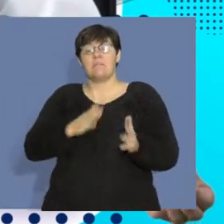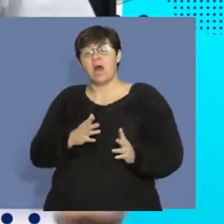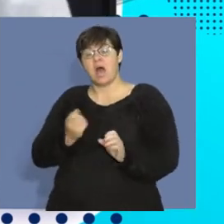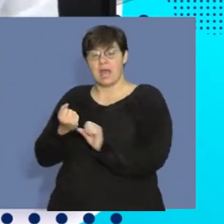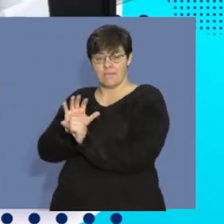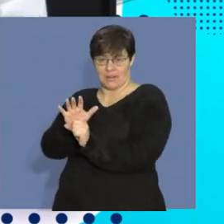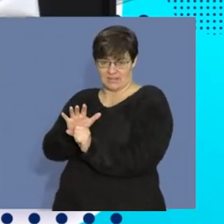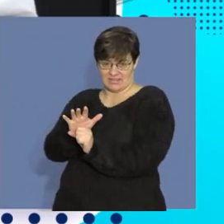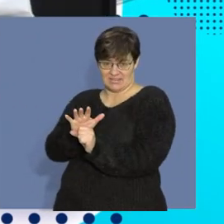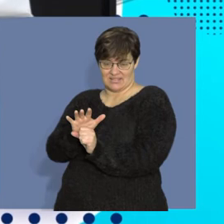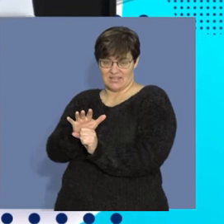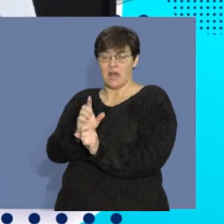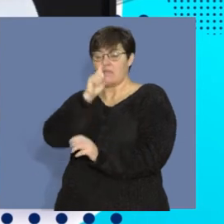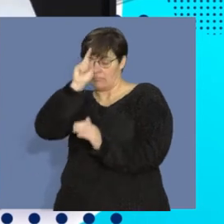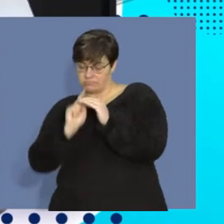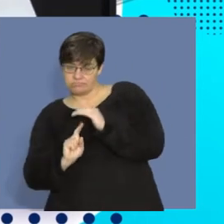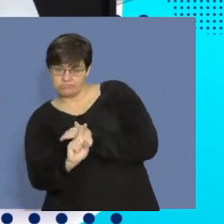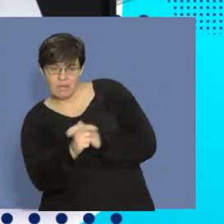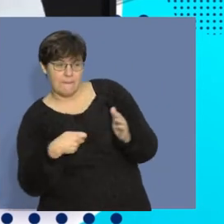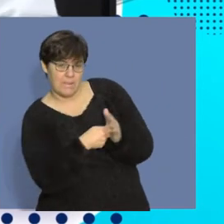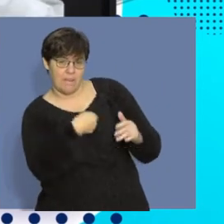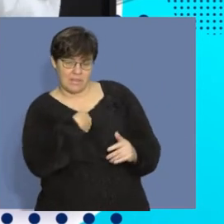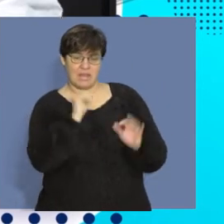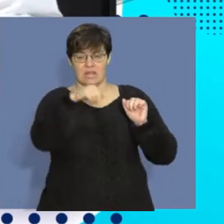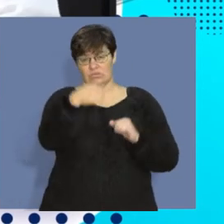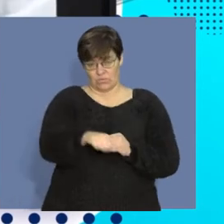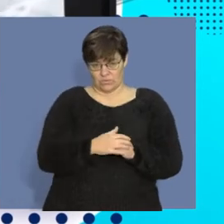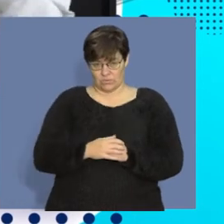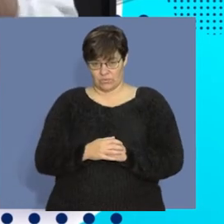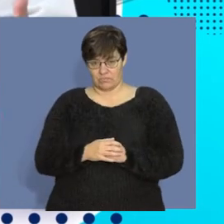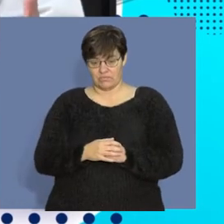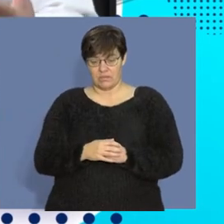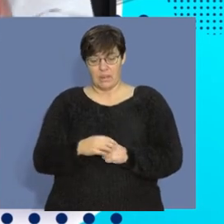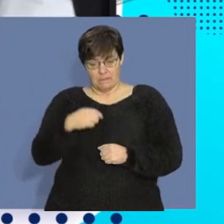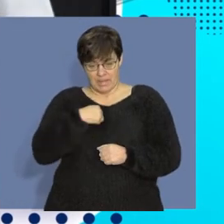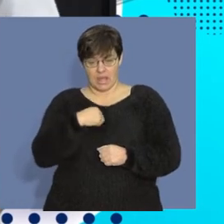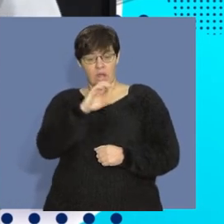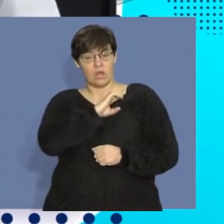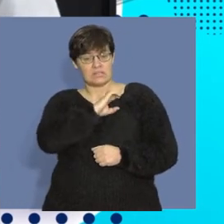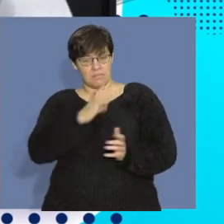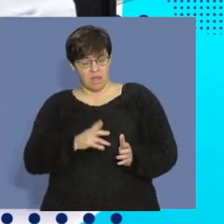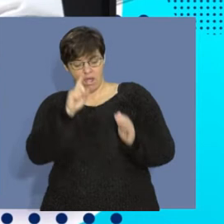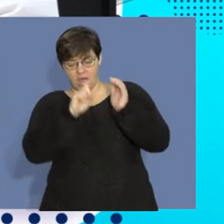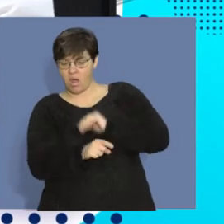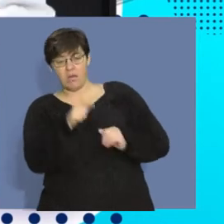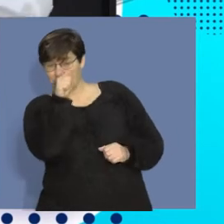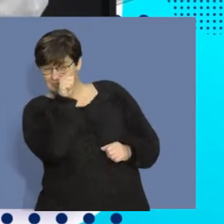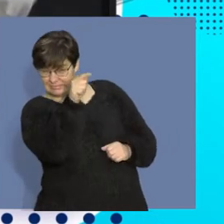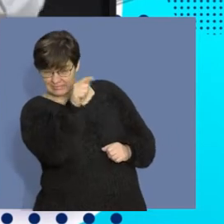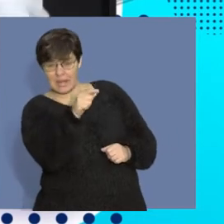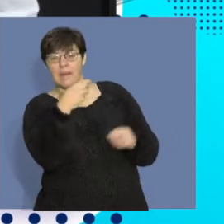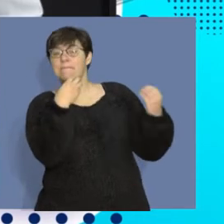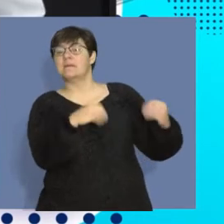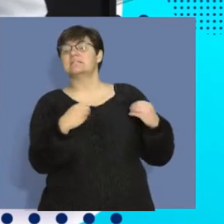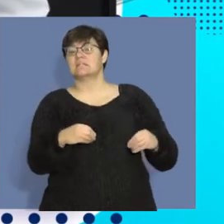consumers. It's going to impact on our consumers. And you will find that you as a consumer would always say, but